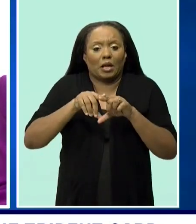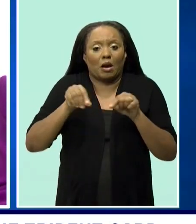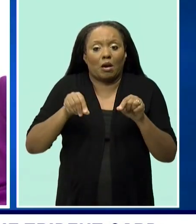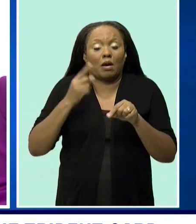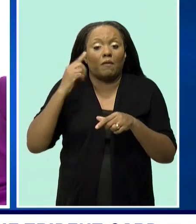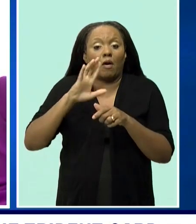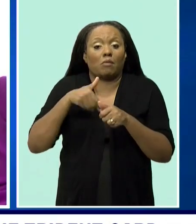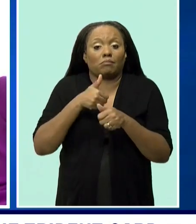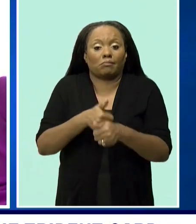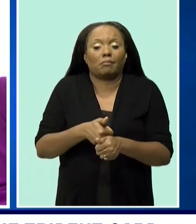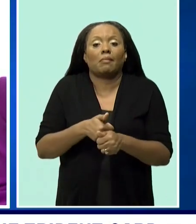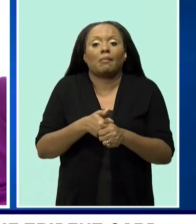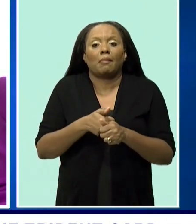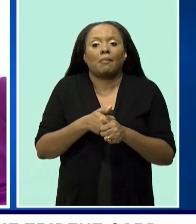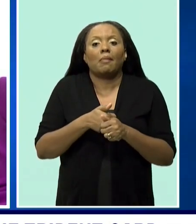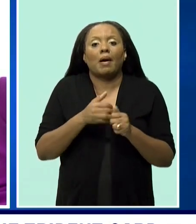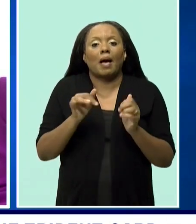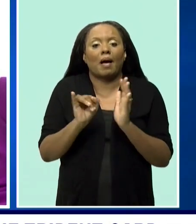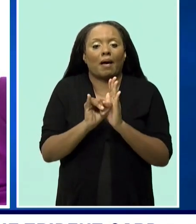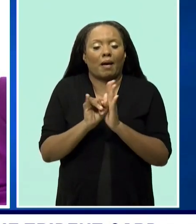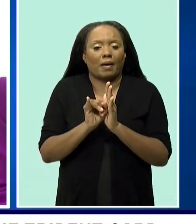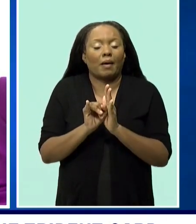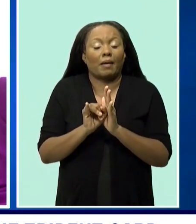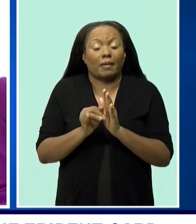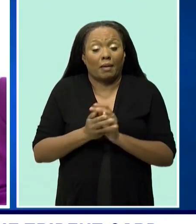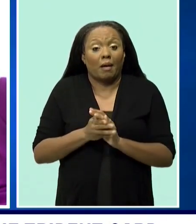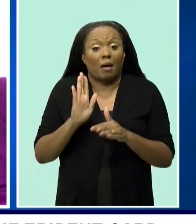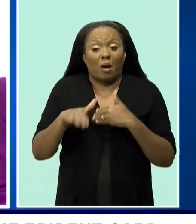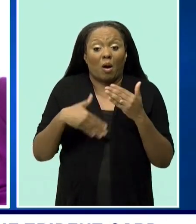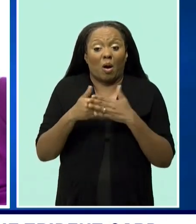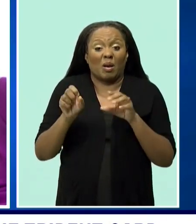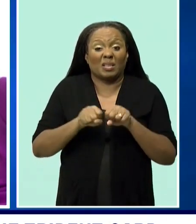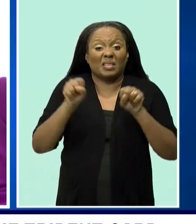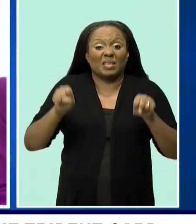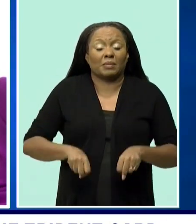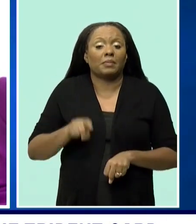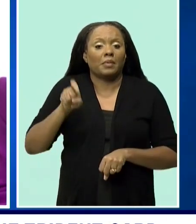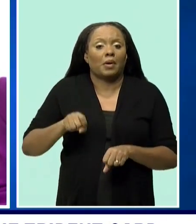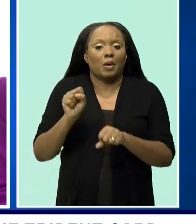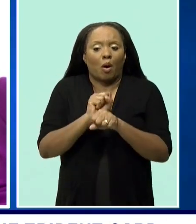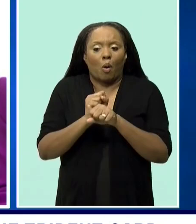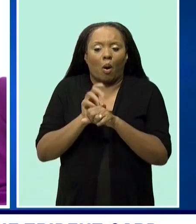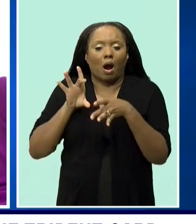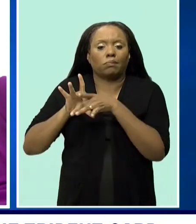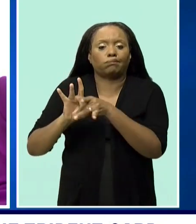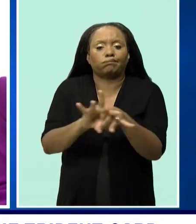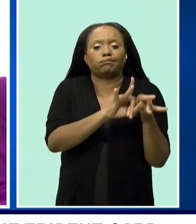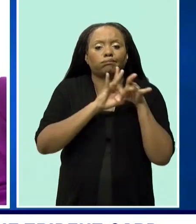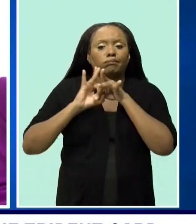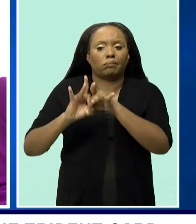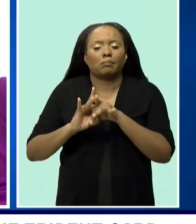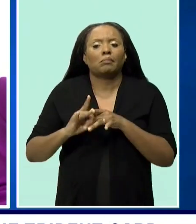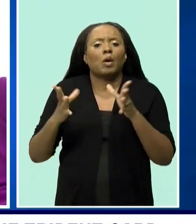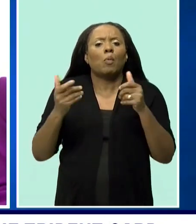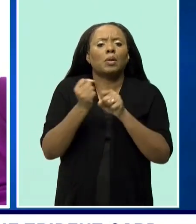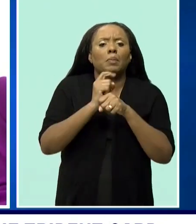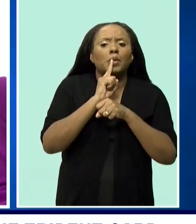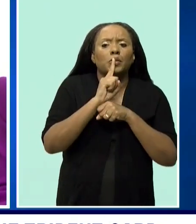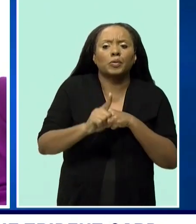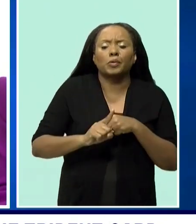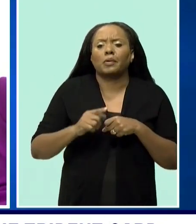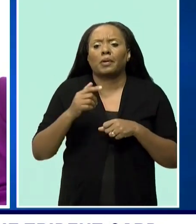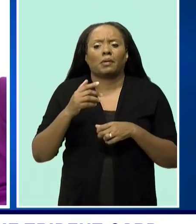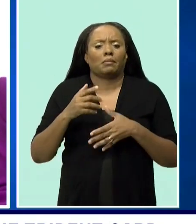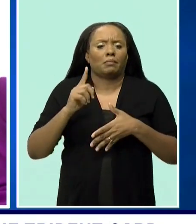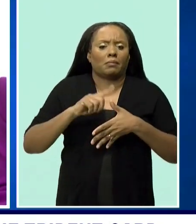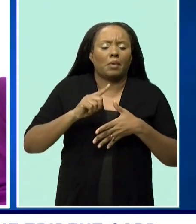international standards of identity management. Each of those subsystems are required to work seamlessly together for the collection of registration data,